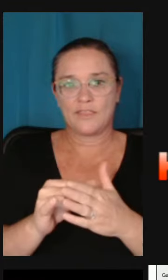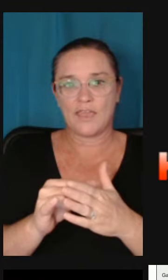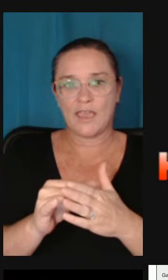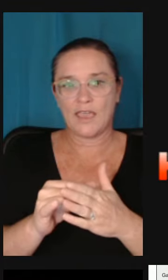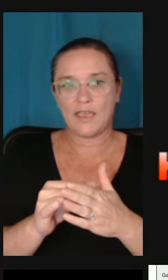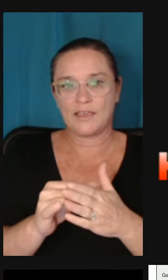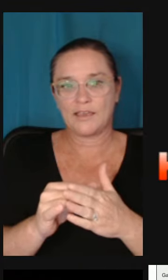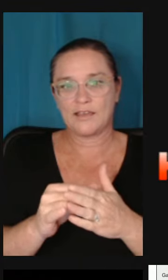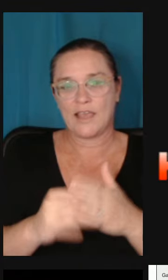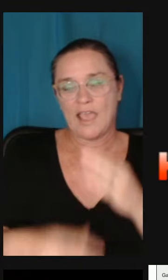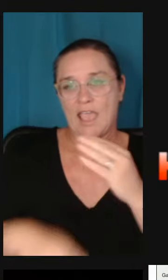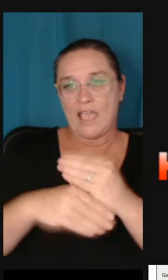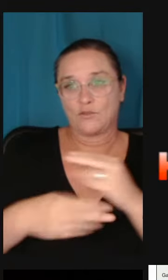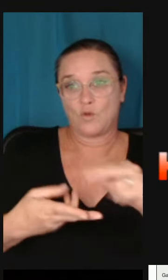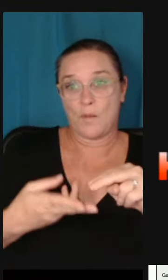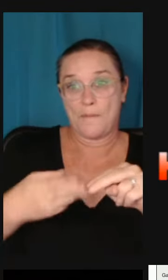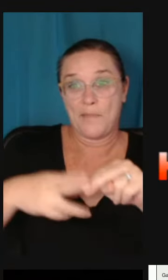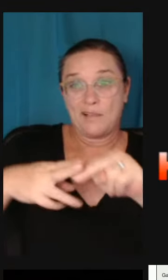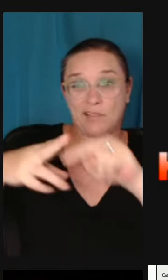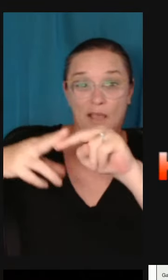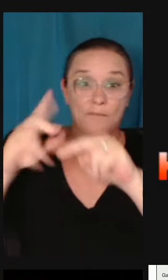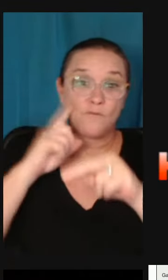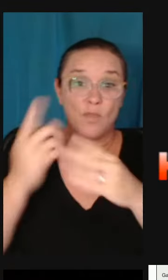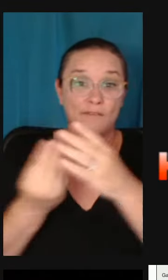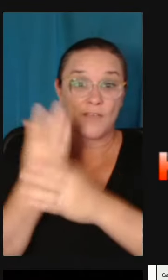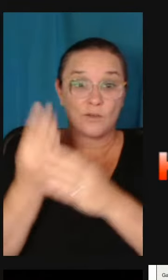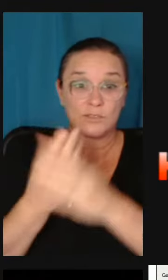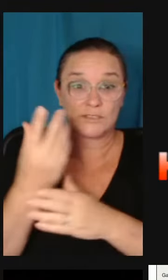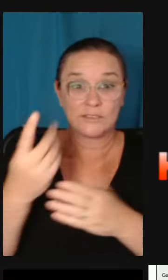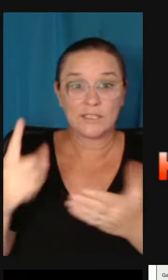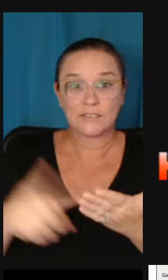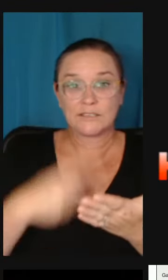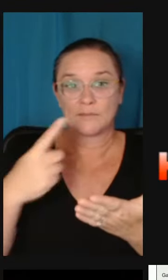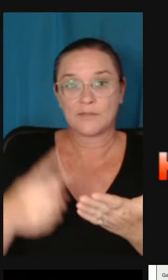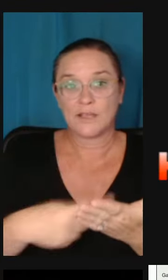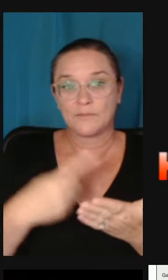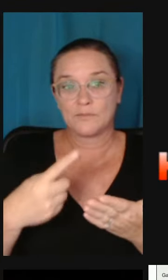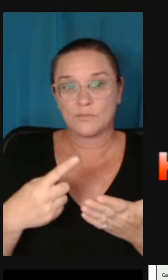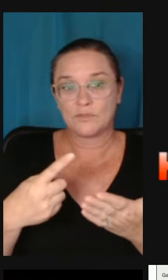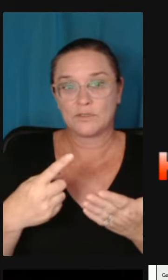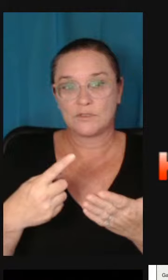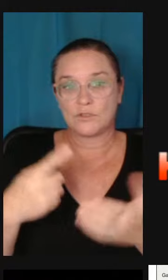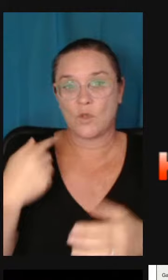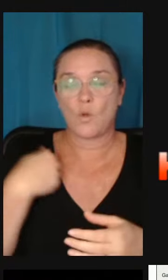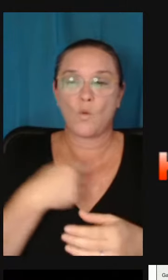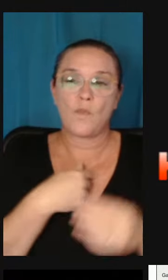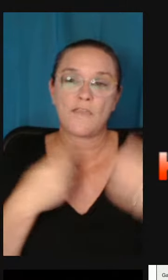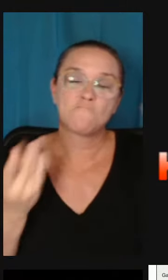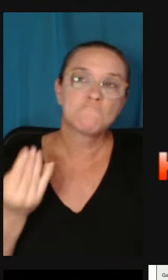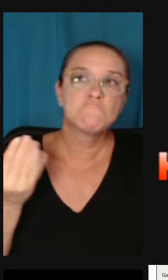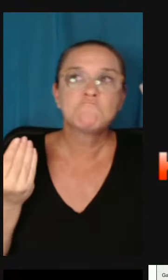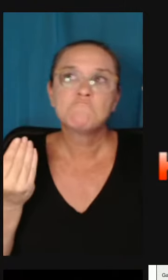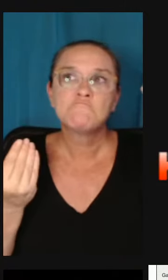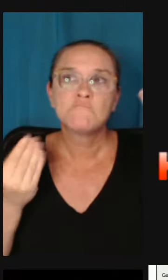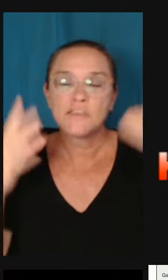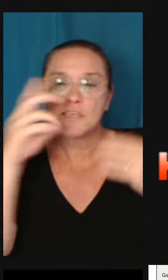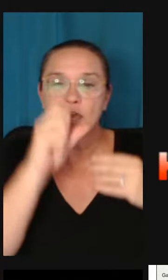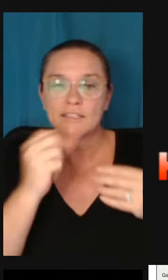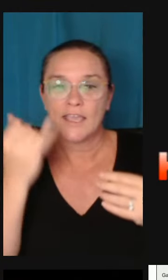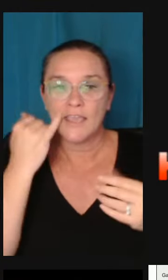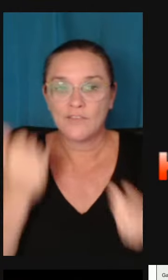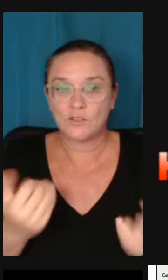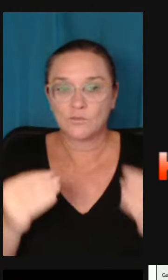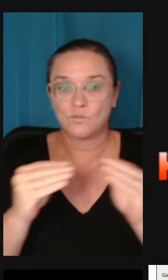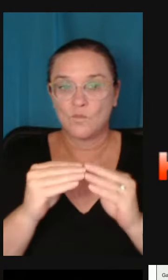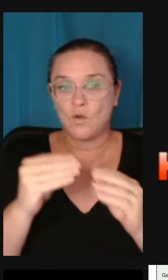buildups to the fountains, we've sometimes had, we've speculated perhaps that if there's more of this